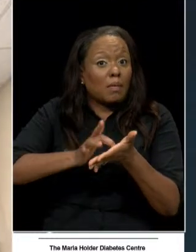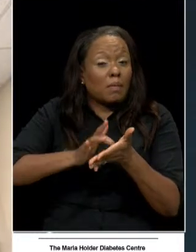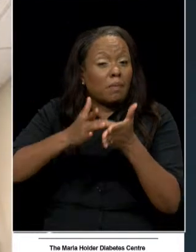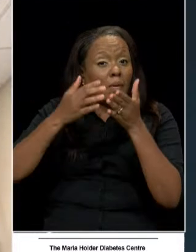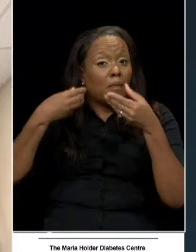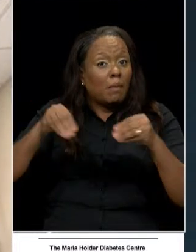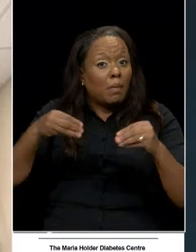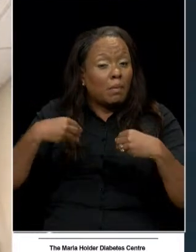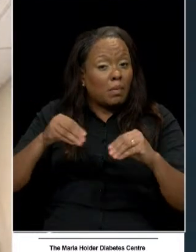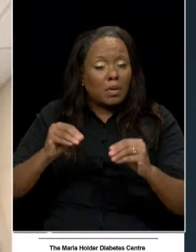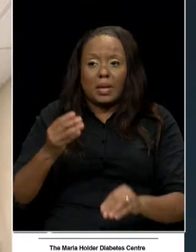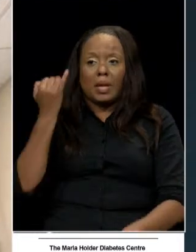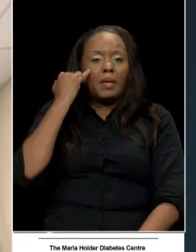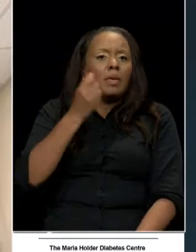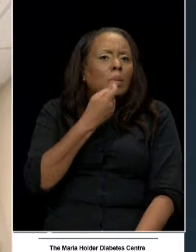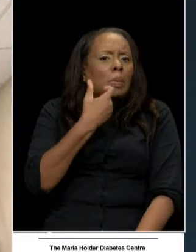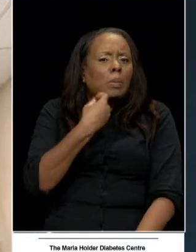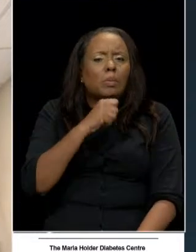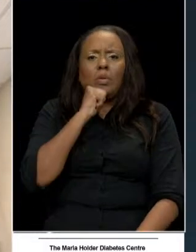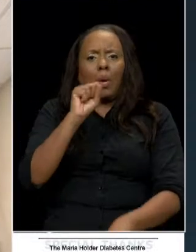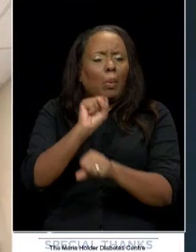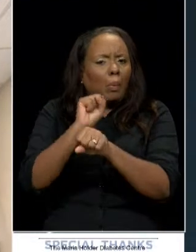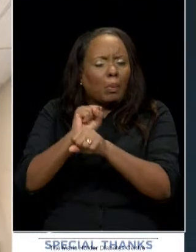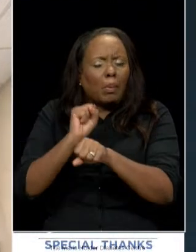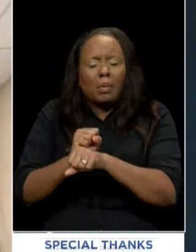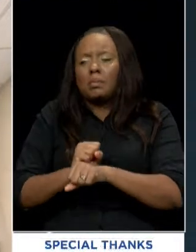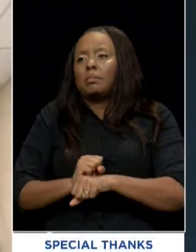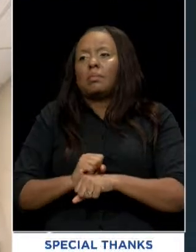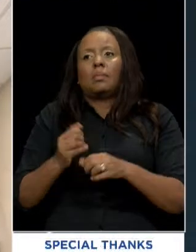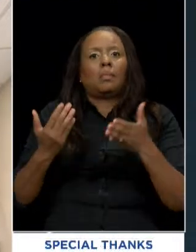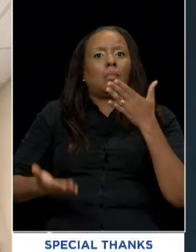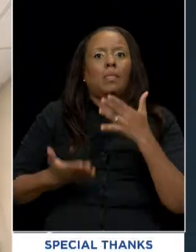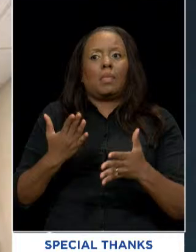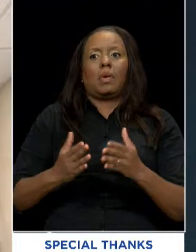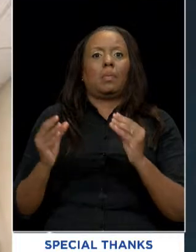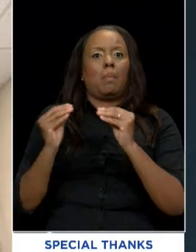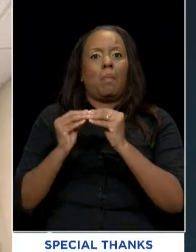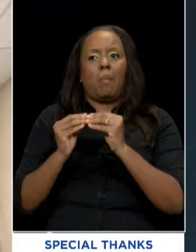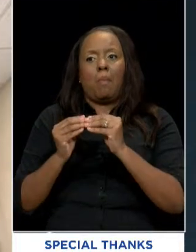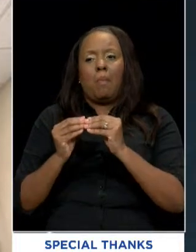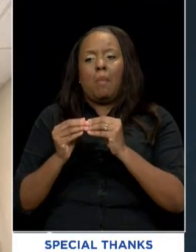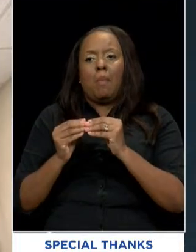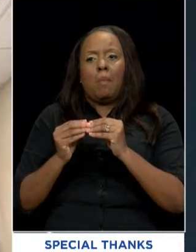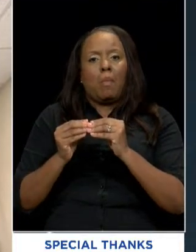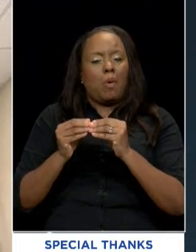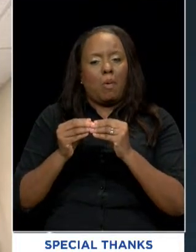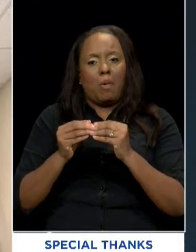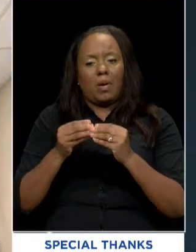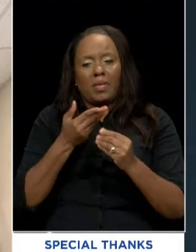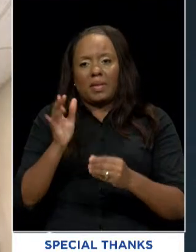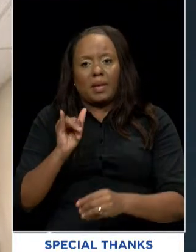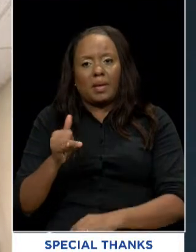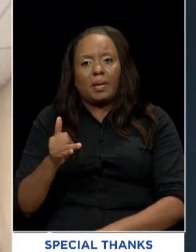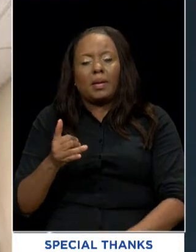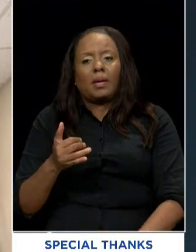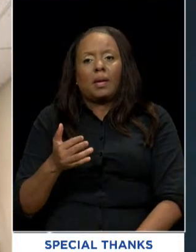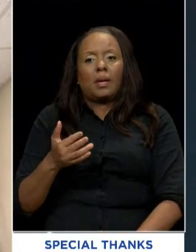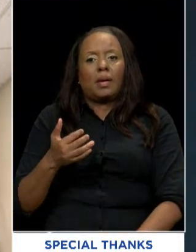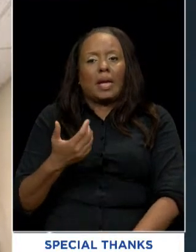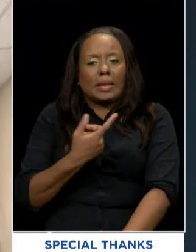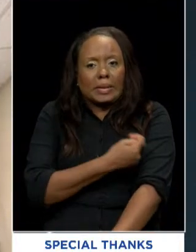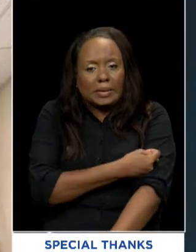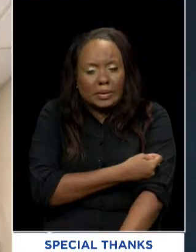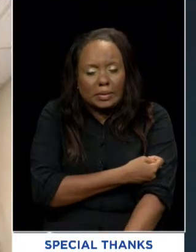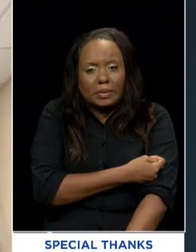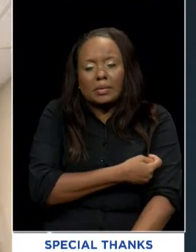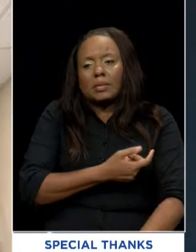the medications are not working and we need to look at more invasive treatments like intracavernosal injections or at